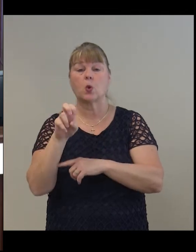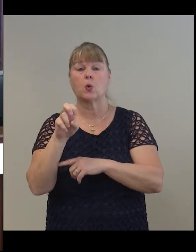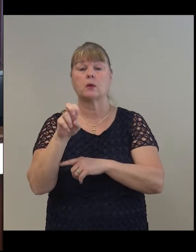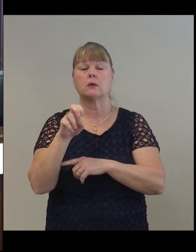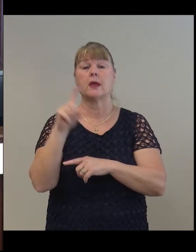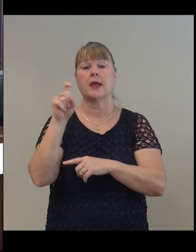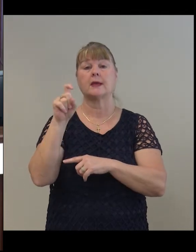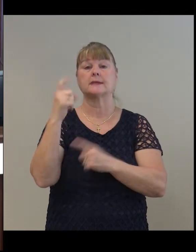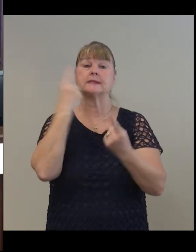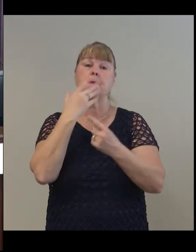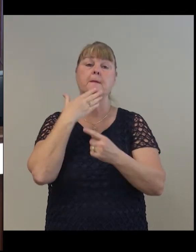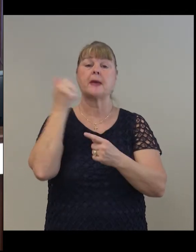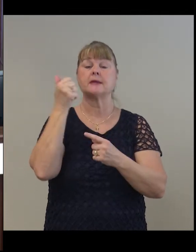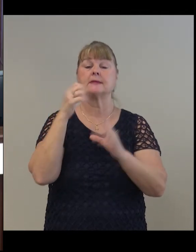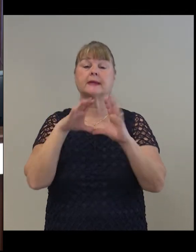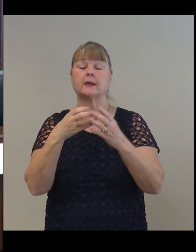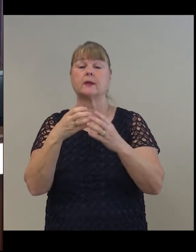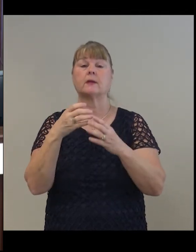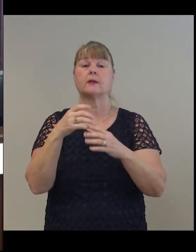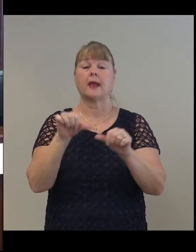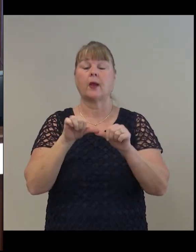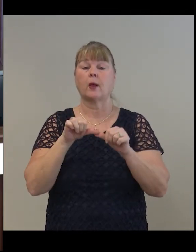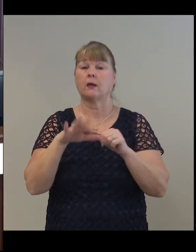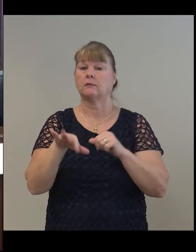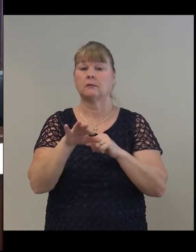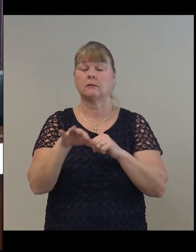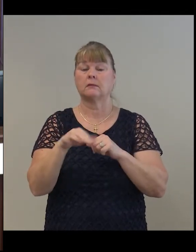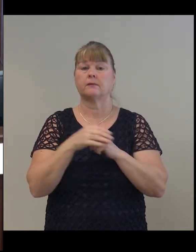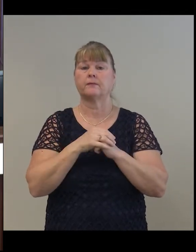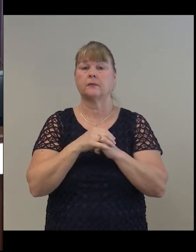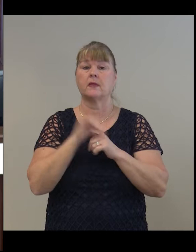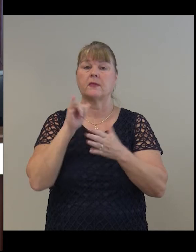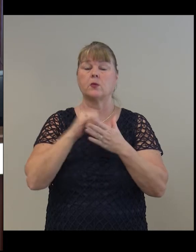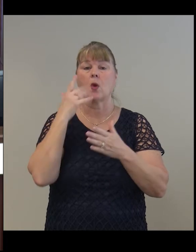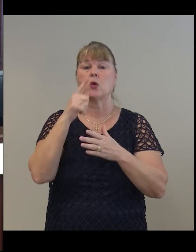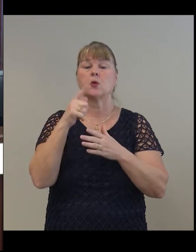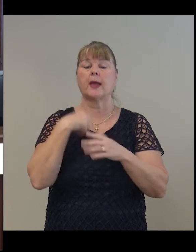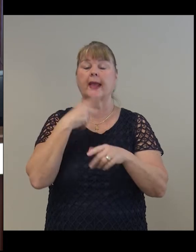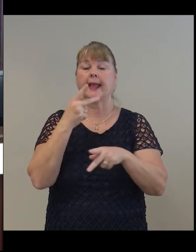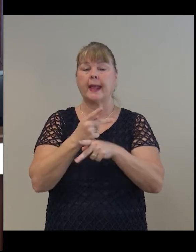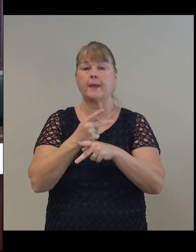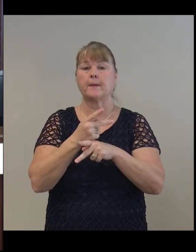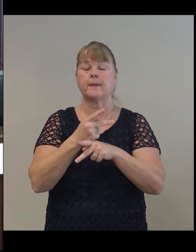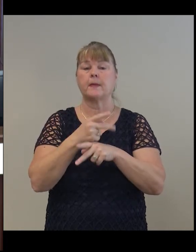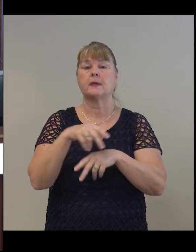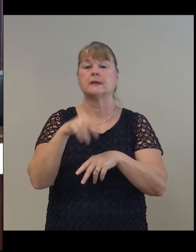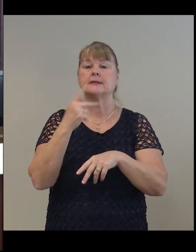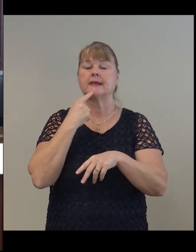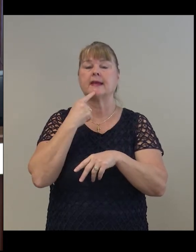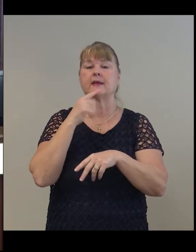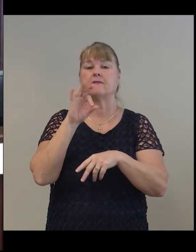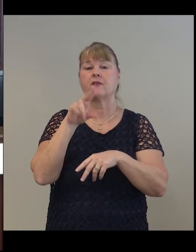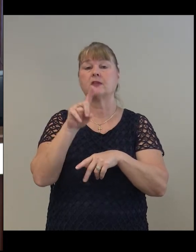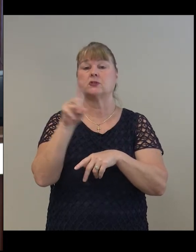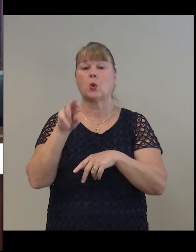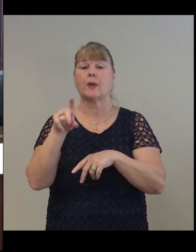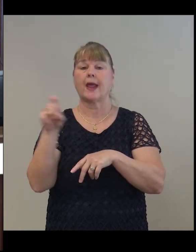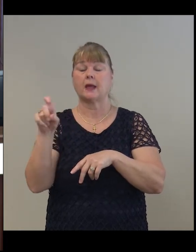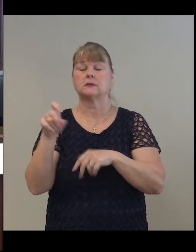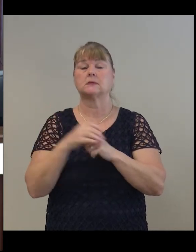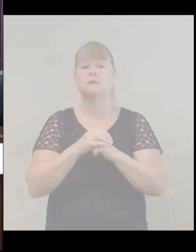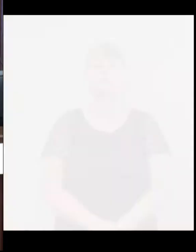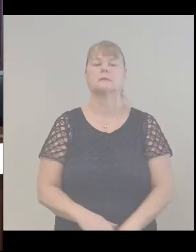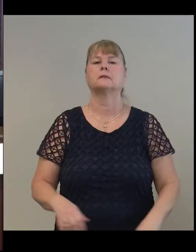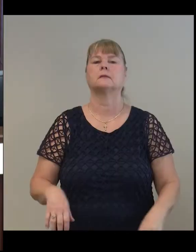the best category for insurance rates, just in case you were wondering why I keep referencing flood zone X. Just because you're in that flood zone